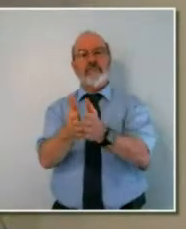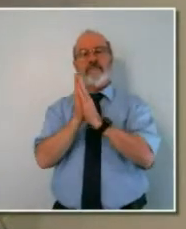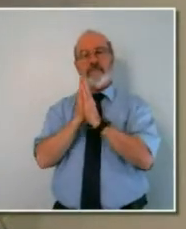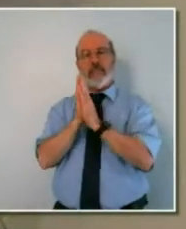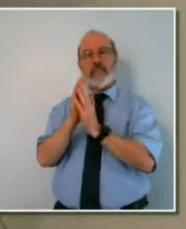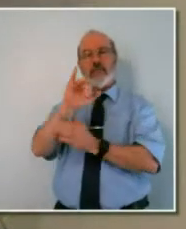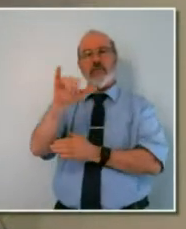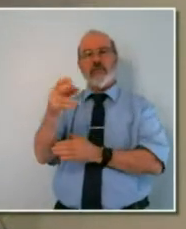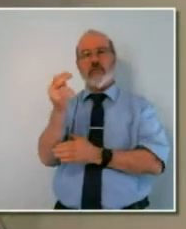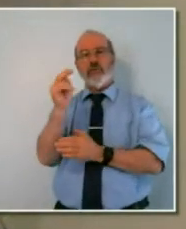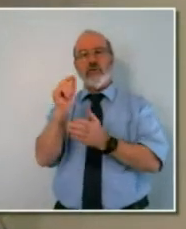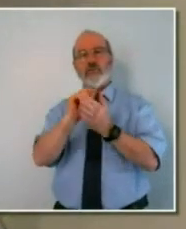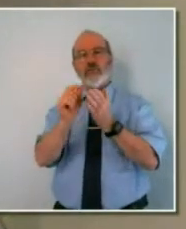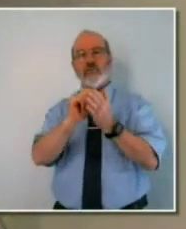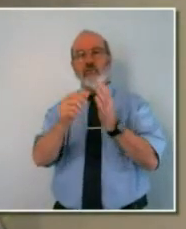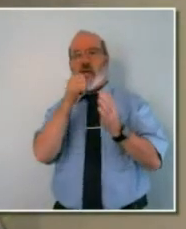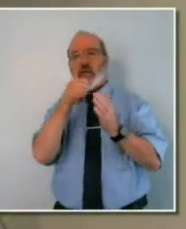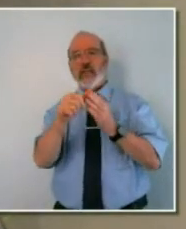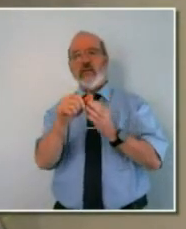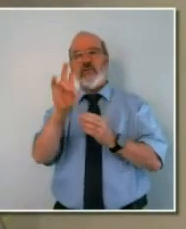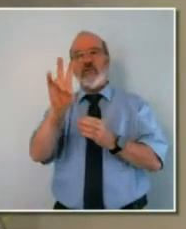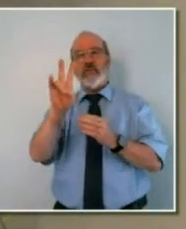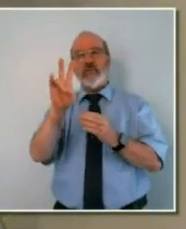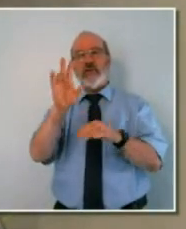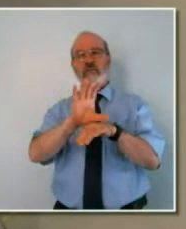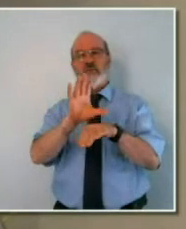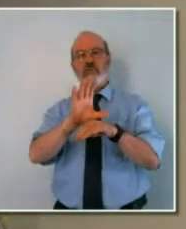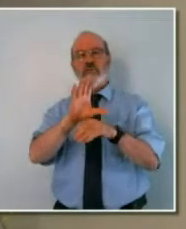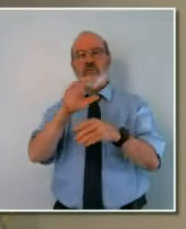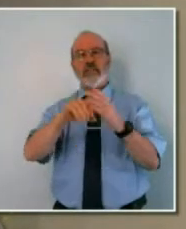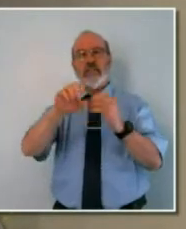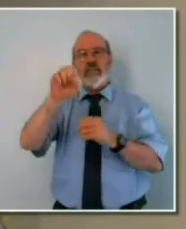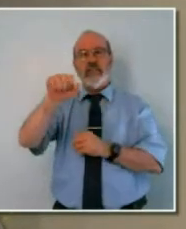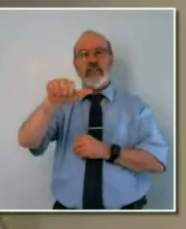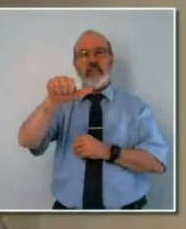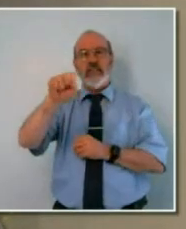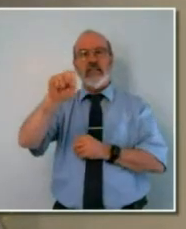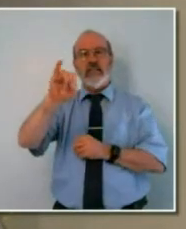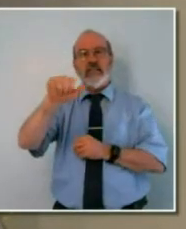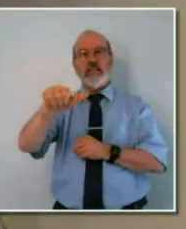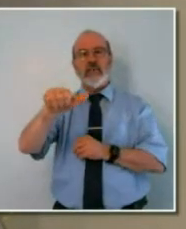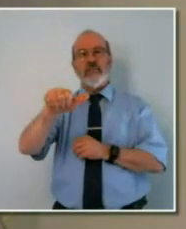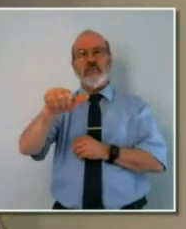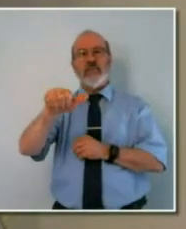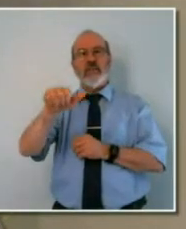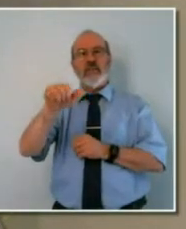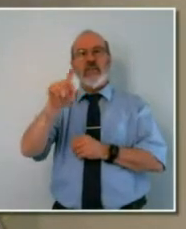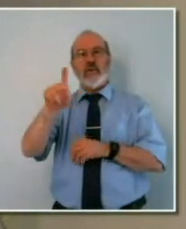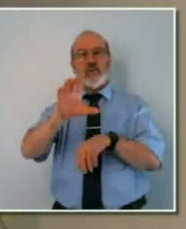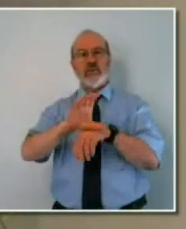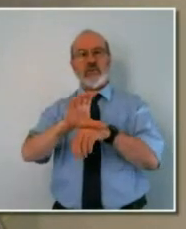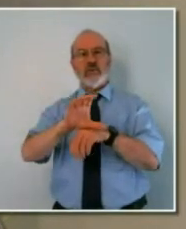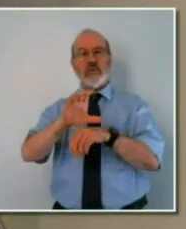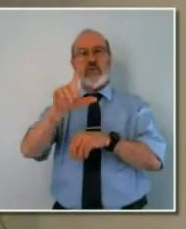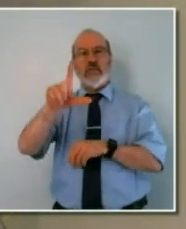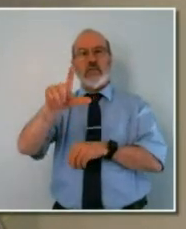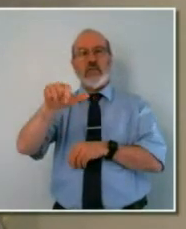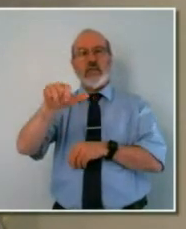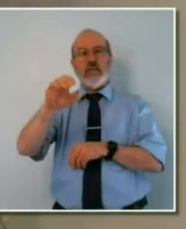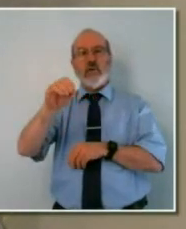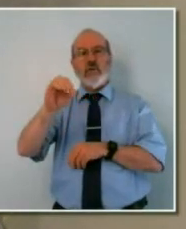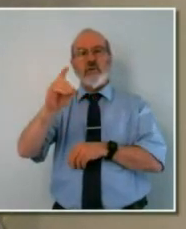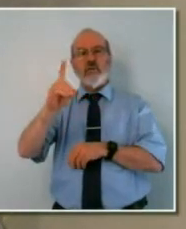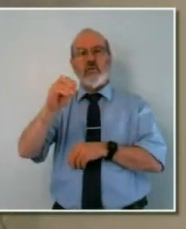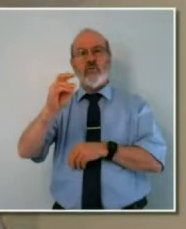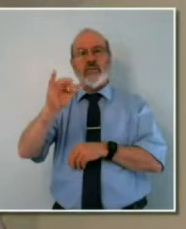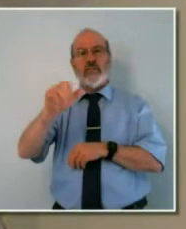letters to seven churches in Asia. And to the church of Laodicea, the last of the seven churches,